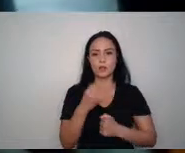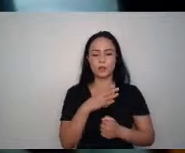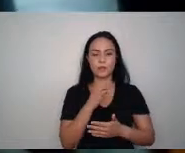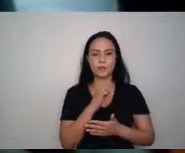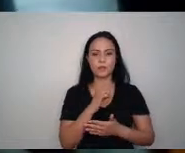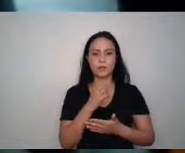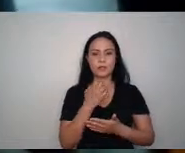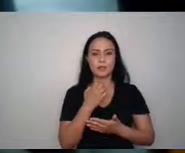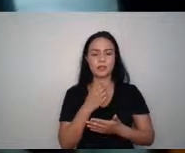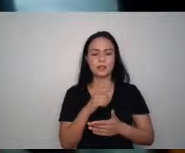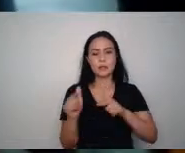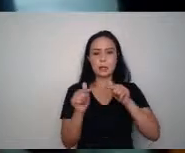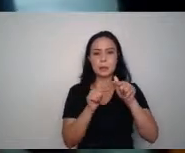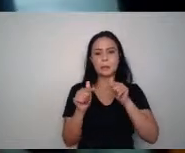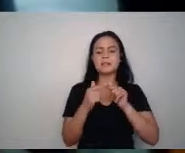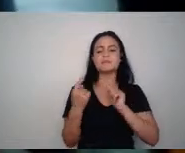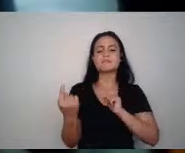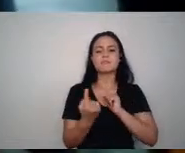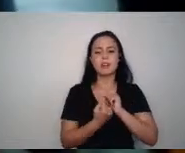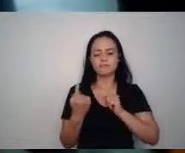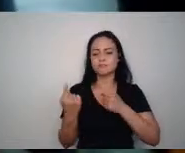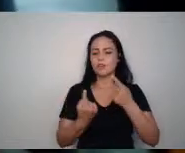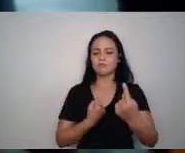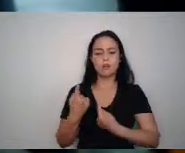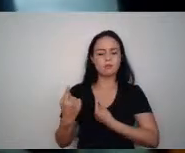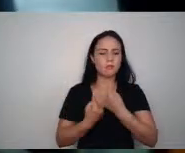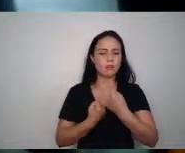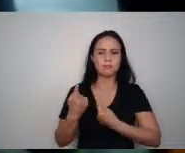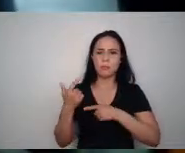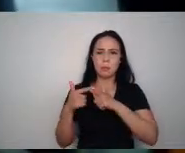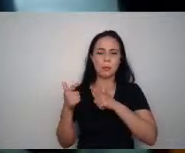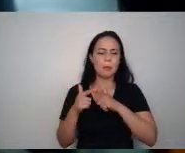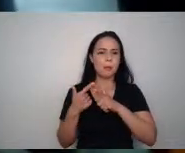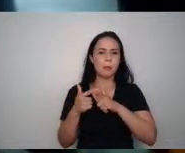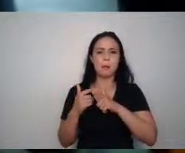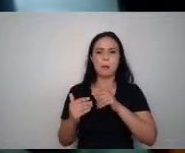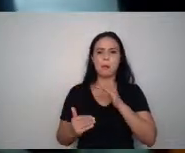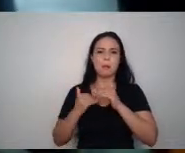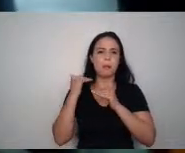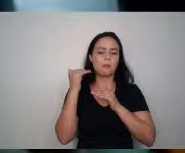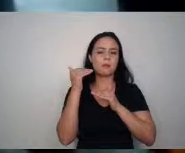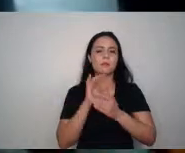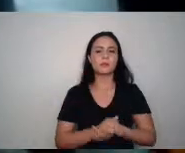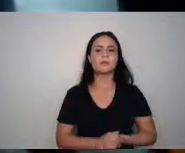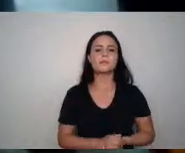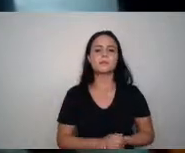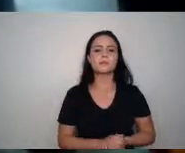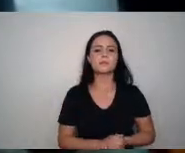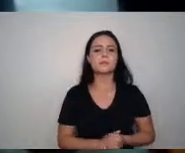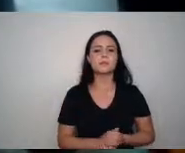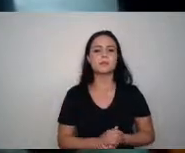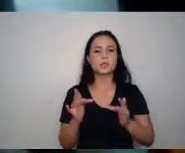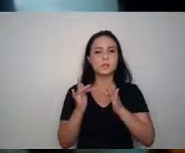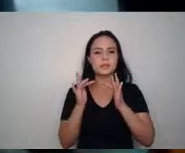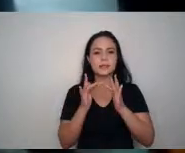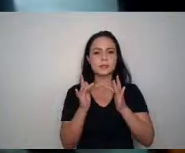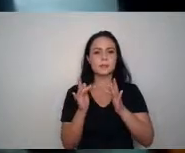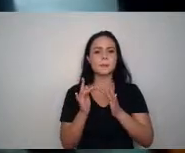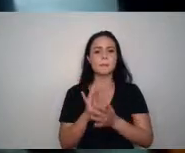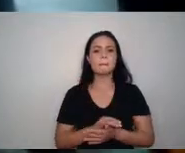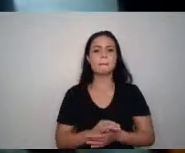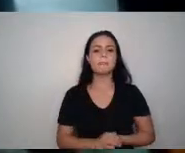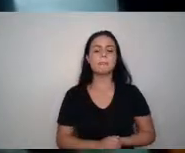the driver to get another task, and that caused a lot of problems for